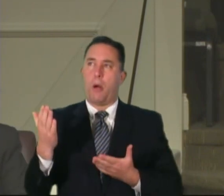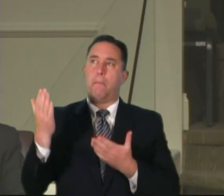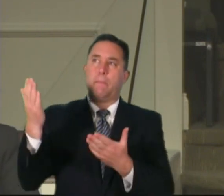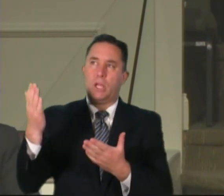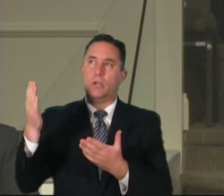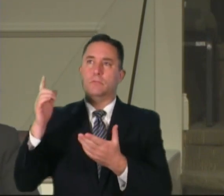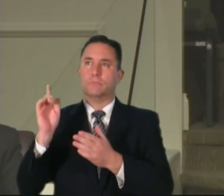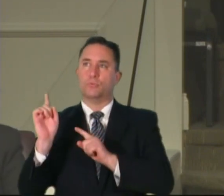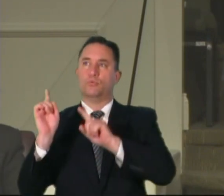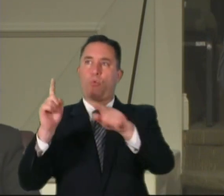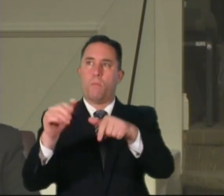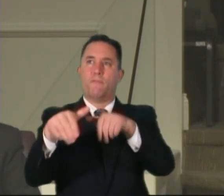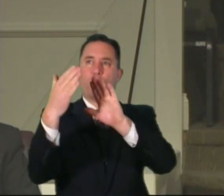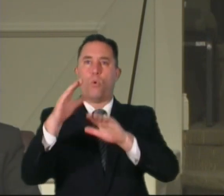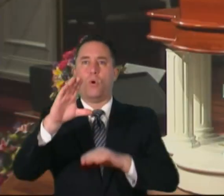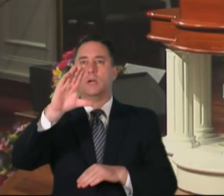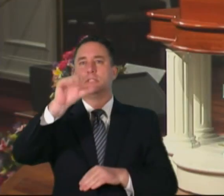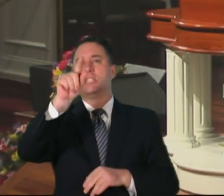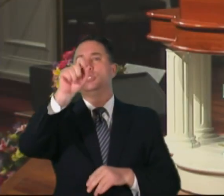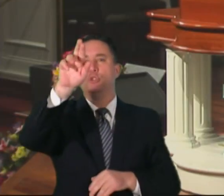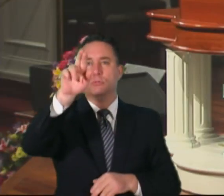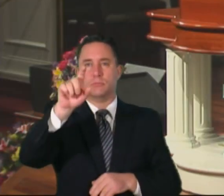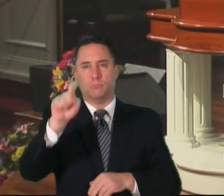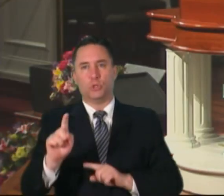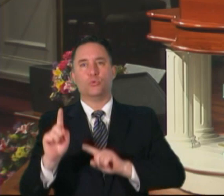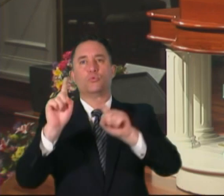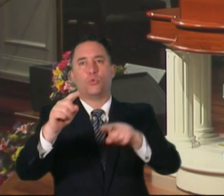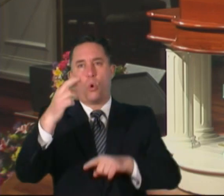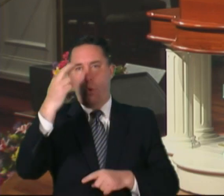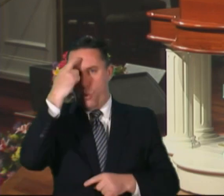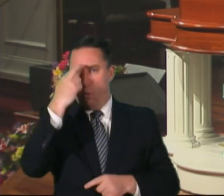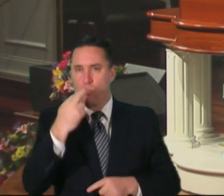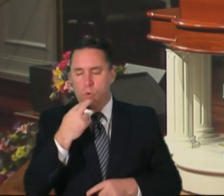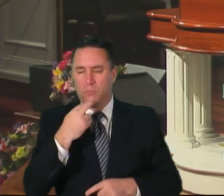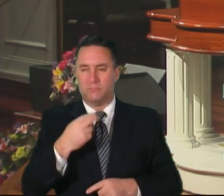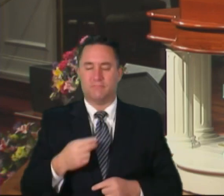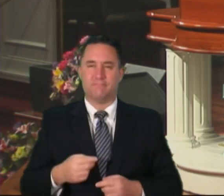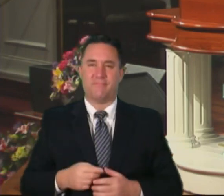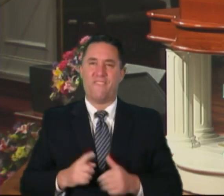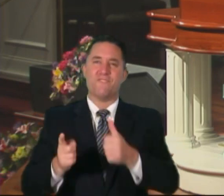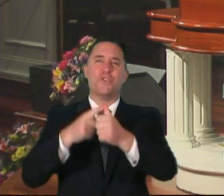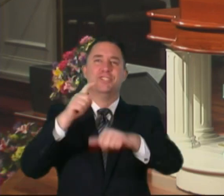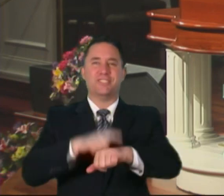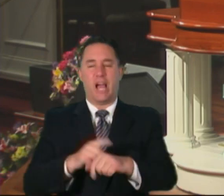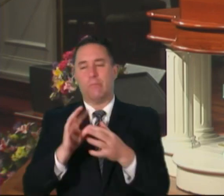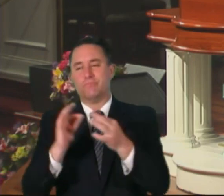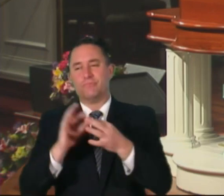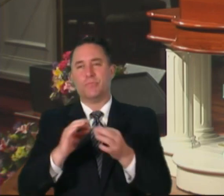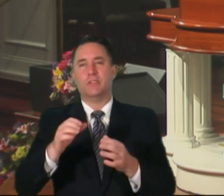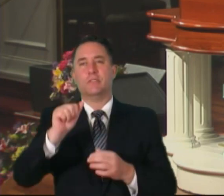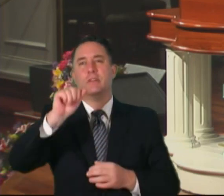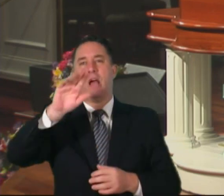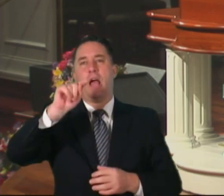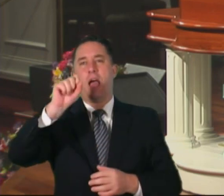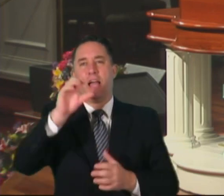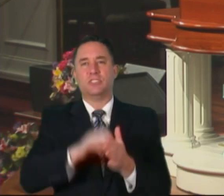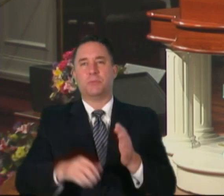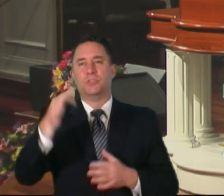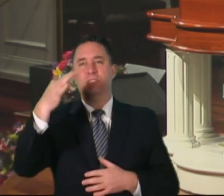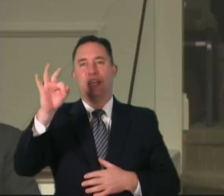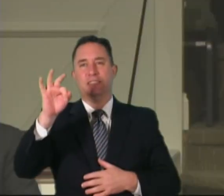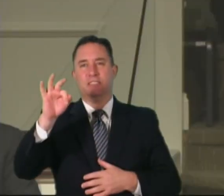to Caesar. He's going to have to get to Rome. Now, we hear that spoken the first time in Acts chapter 19.